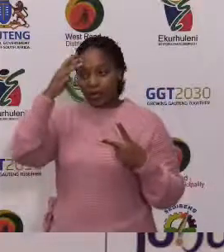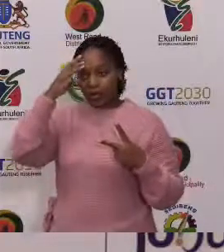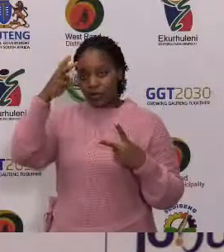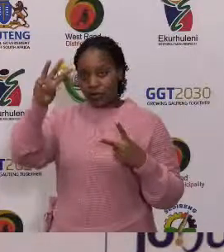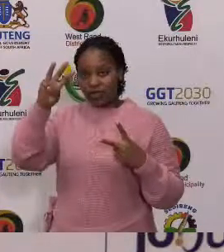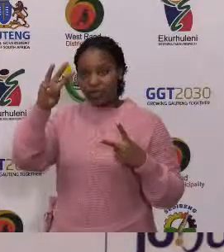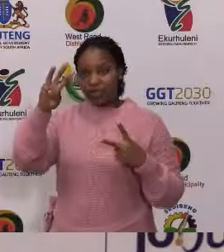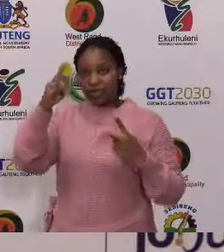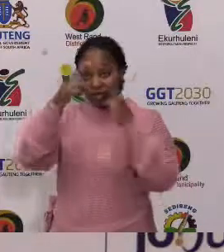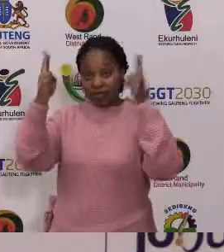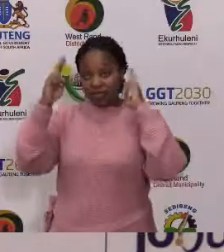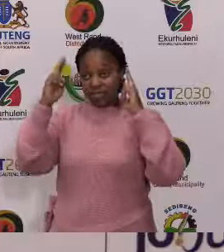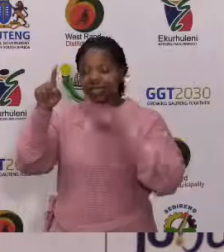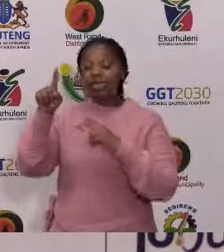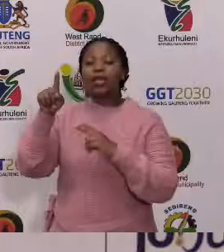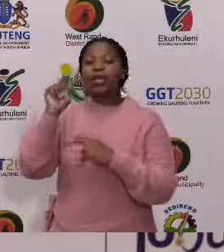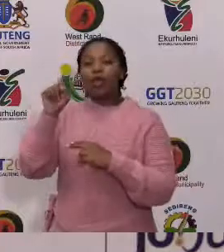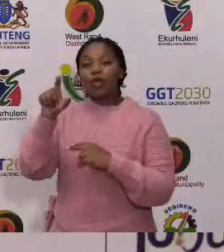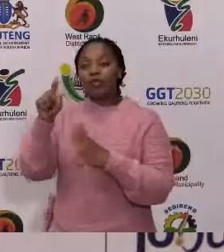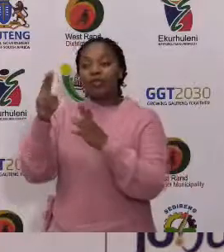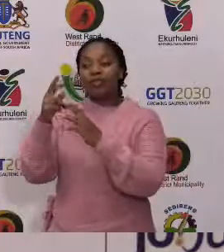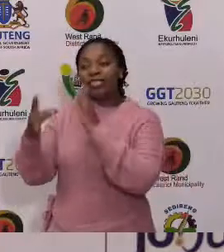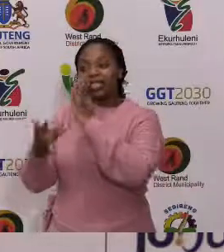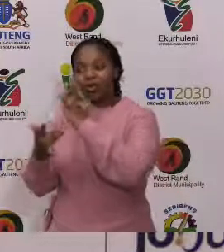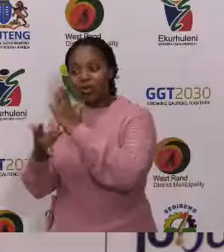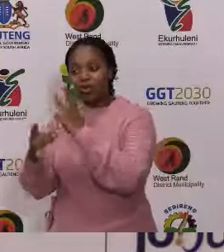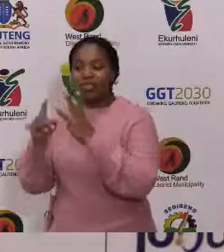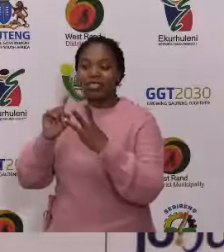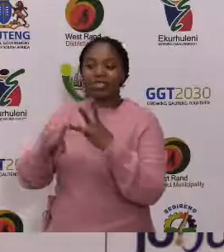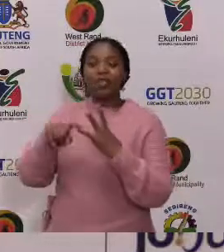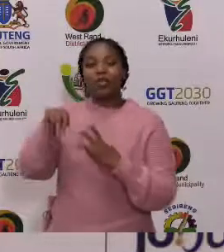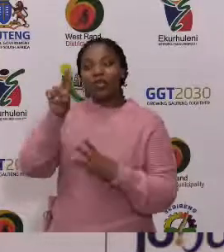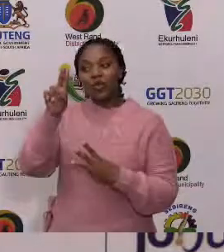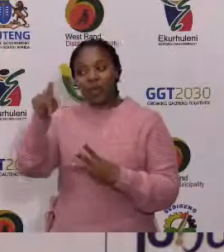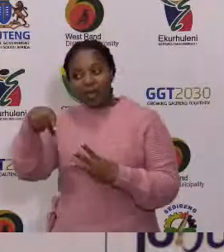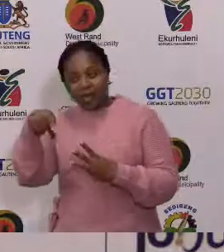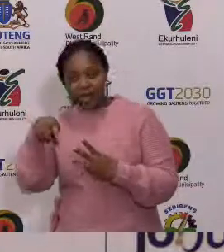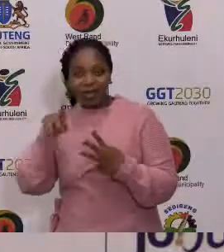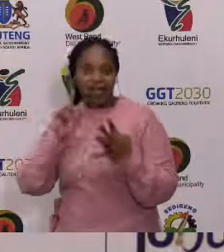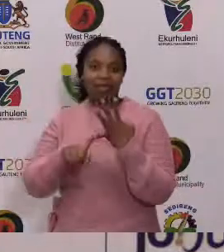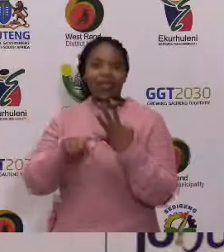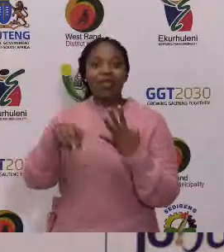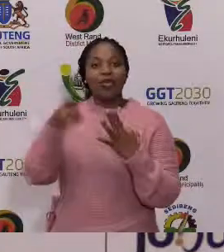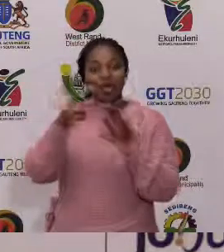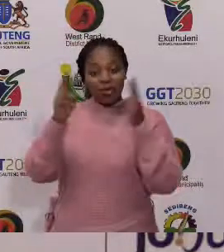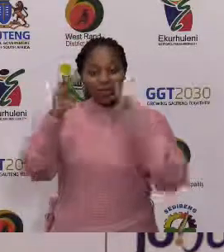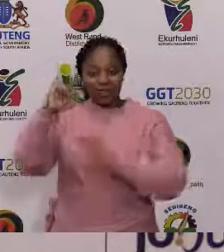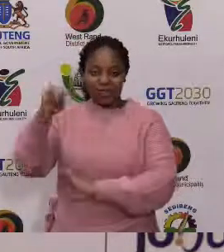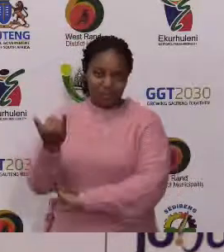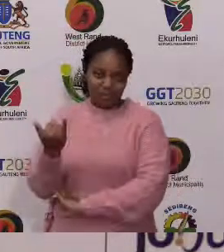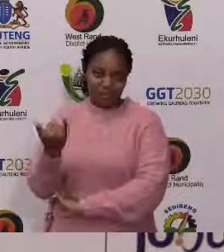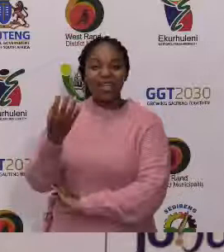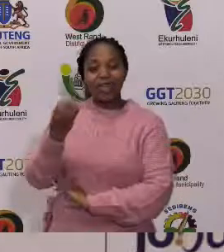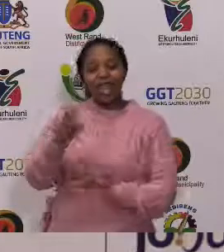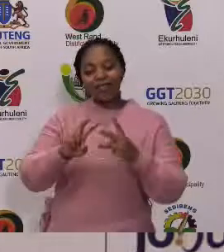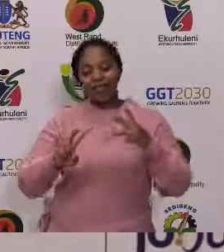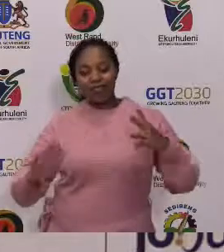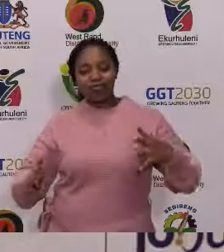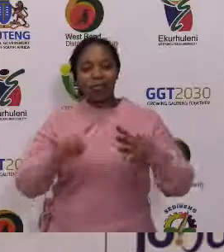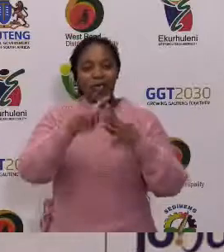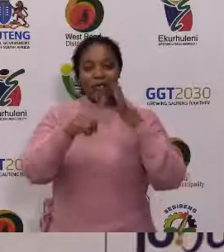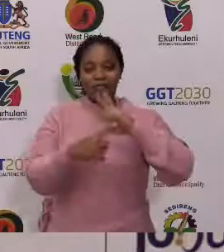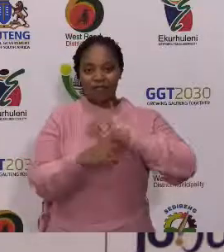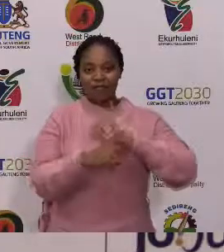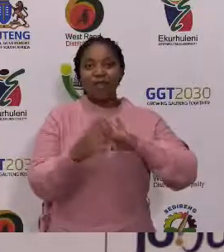Technology, University of Pretoria, University of Johannesburg, and other. We have the World